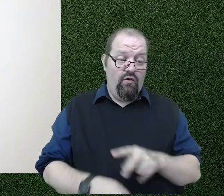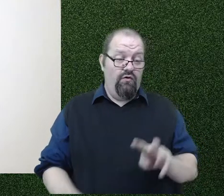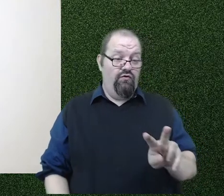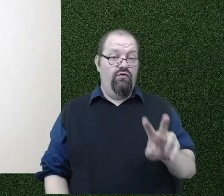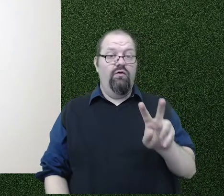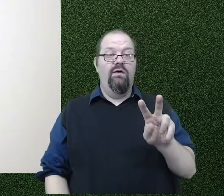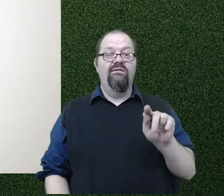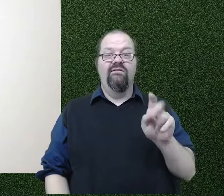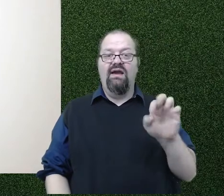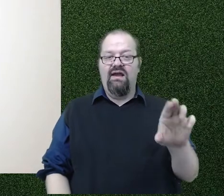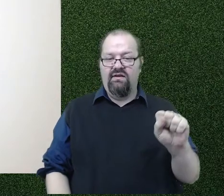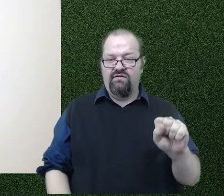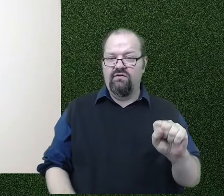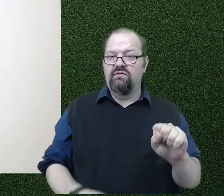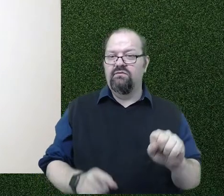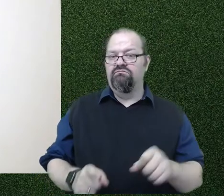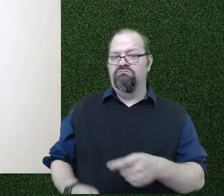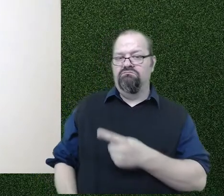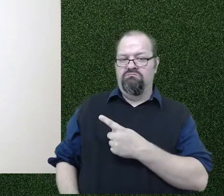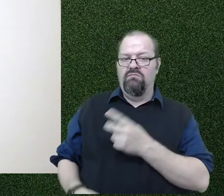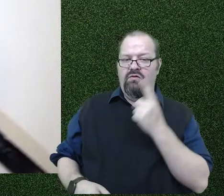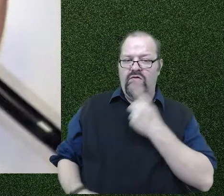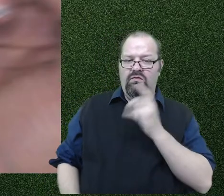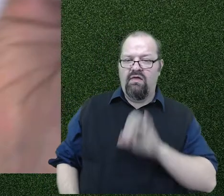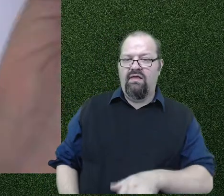denoted by u cross v.